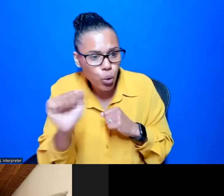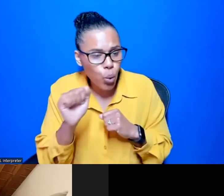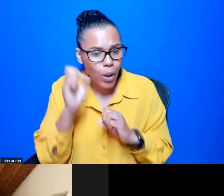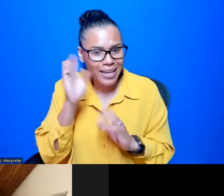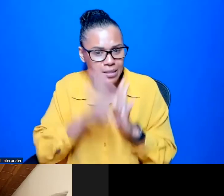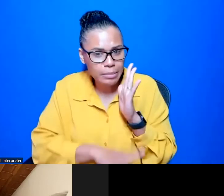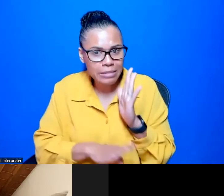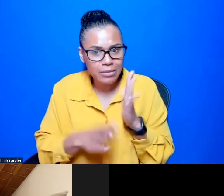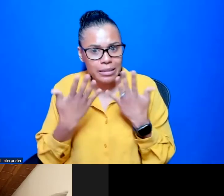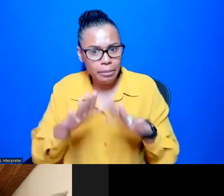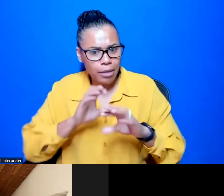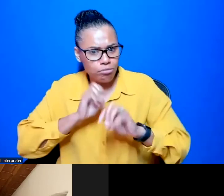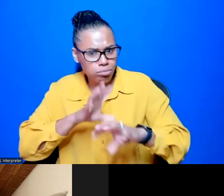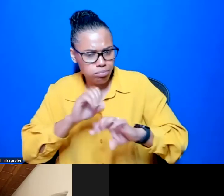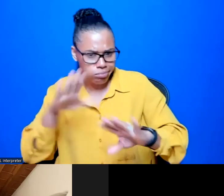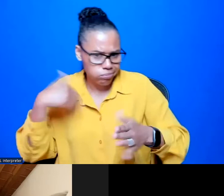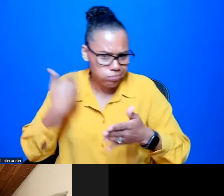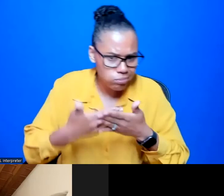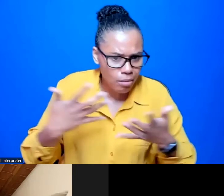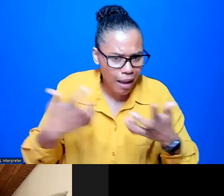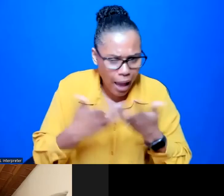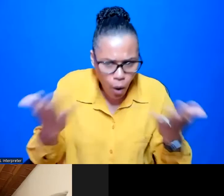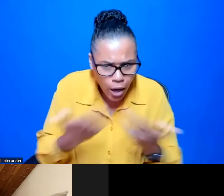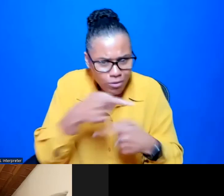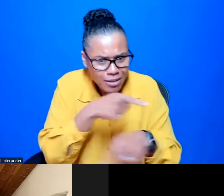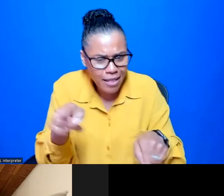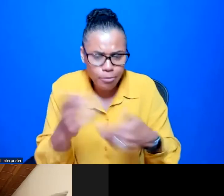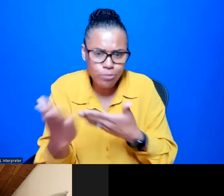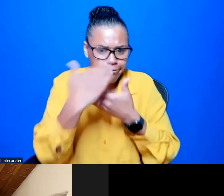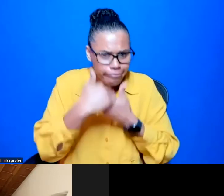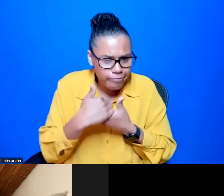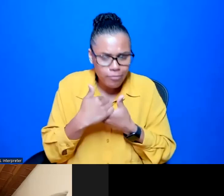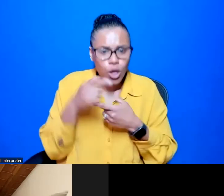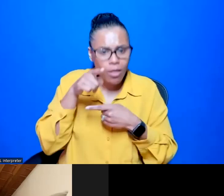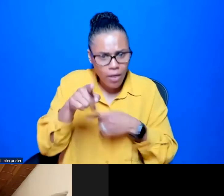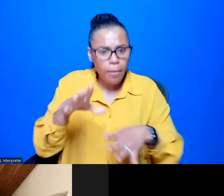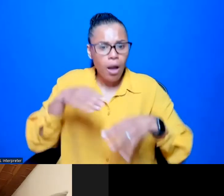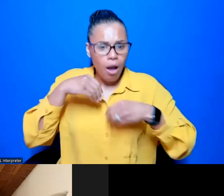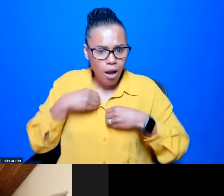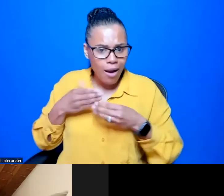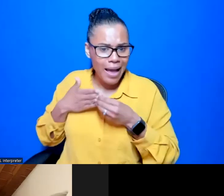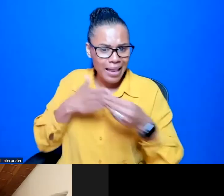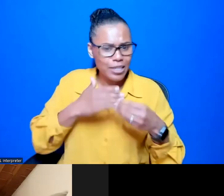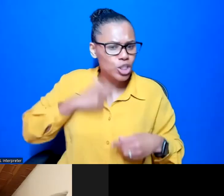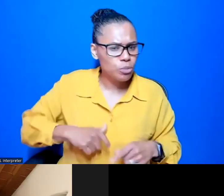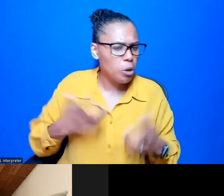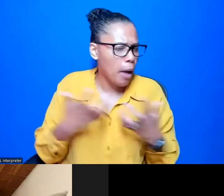talked to us about? How would you get them involved in taking a leadership position? I would